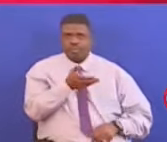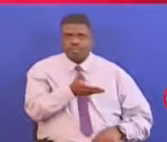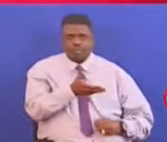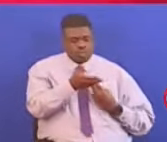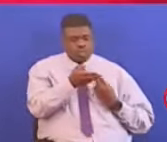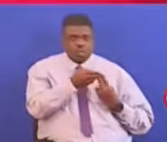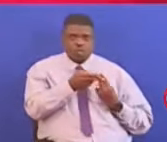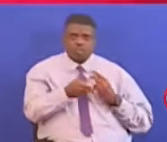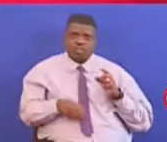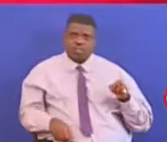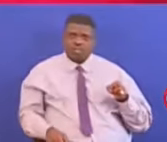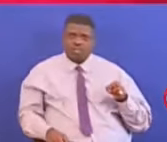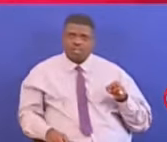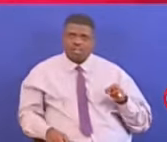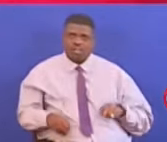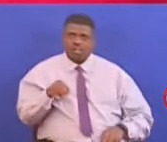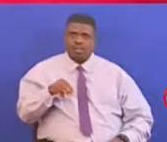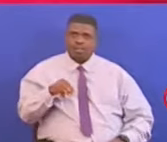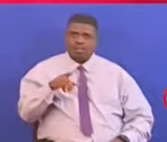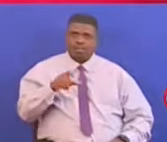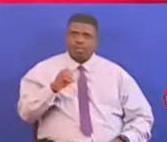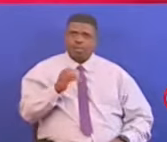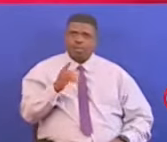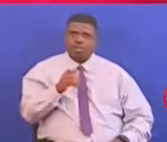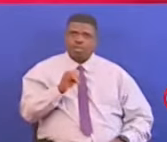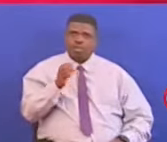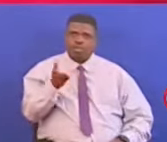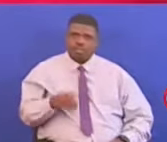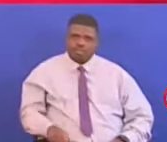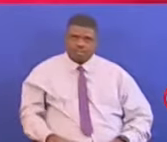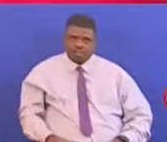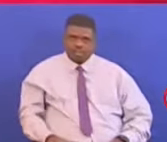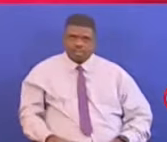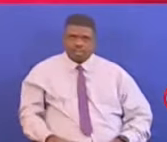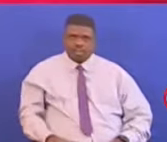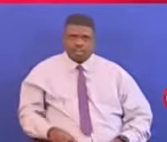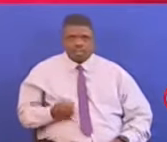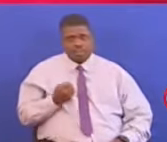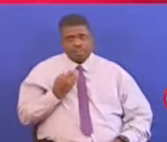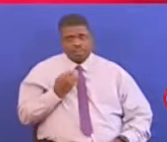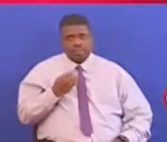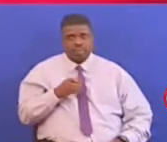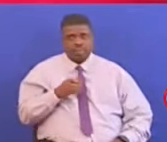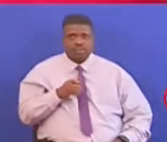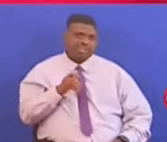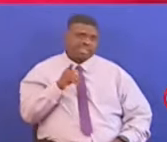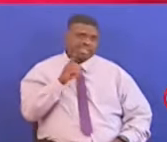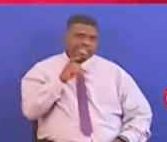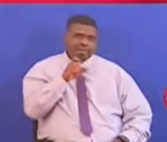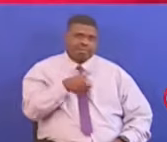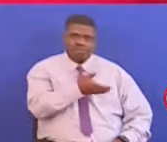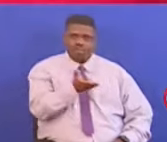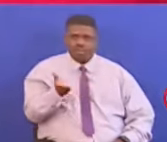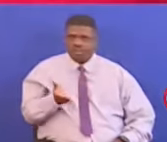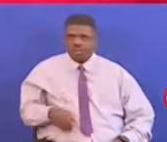Dr. Shogo Mlozi. It was a pain to every one of us. May her soul rest